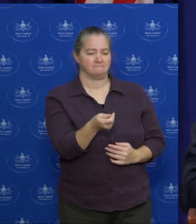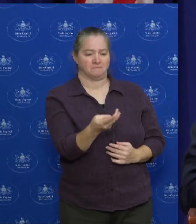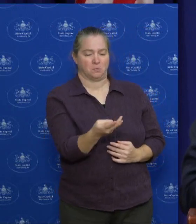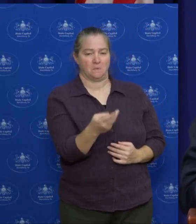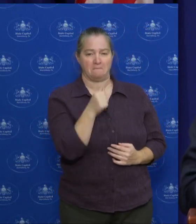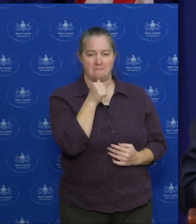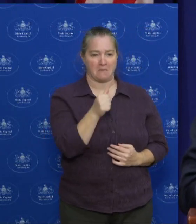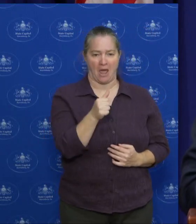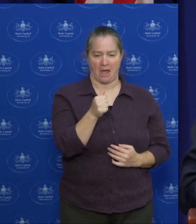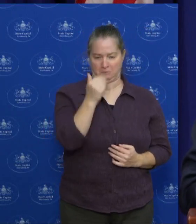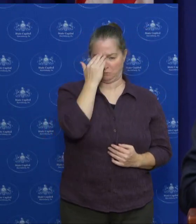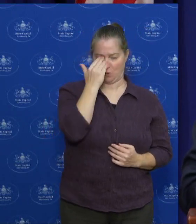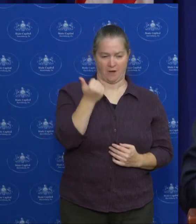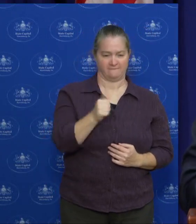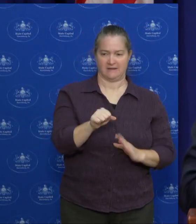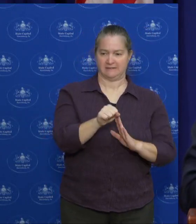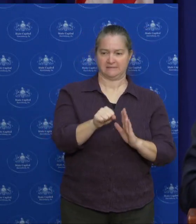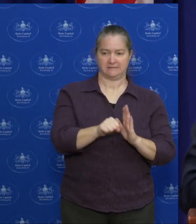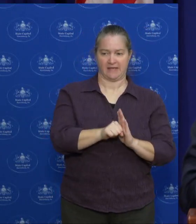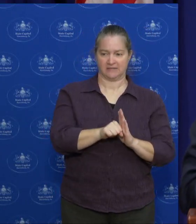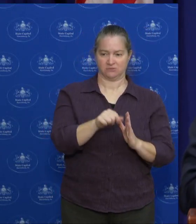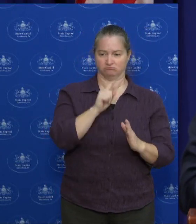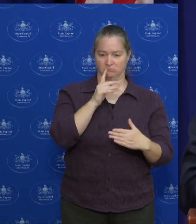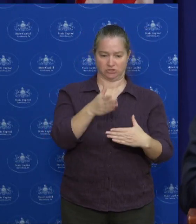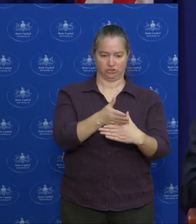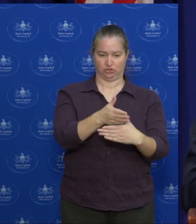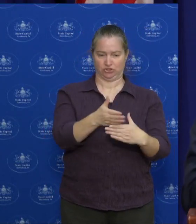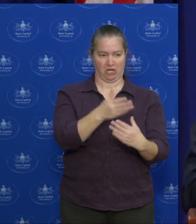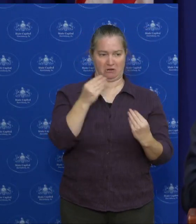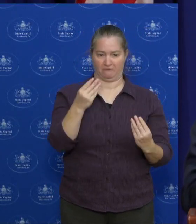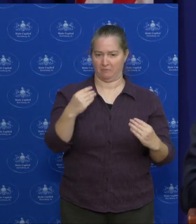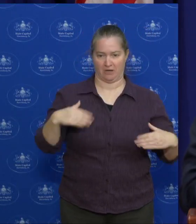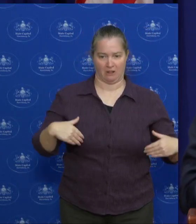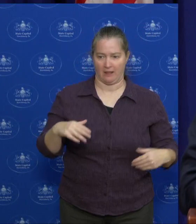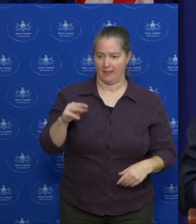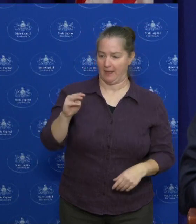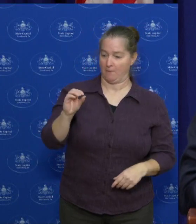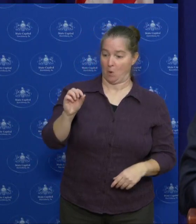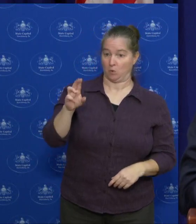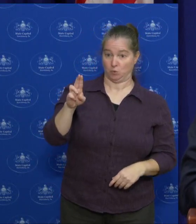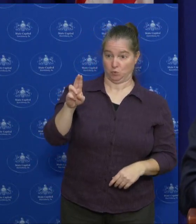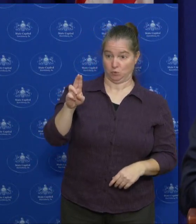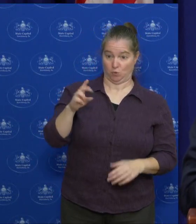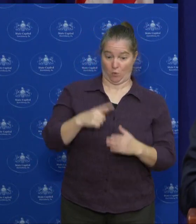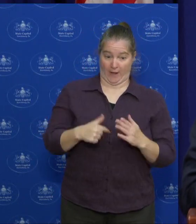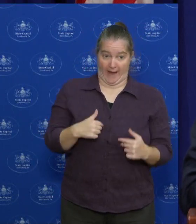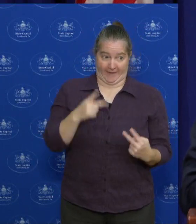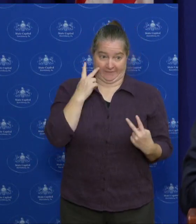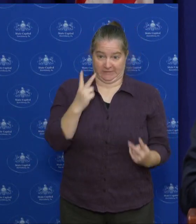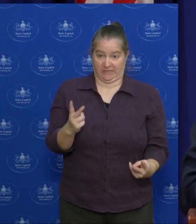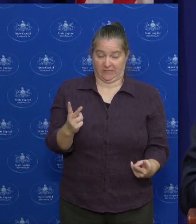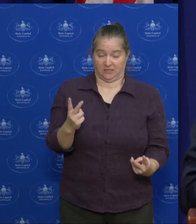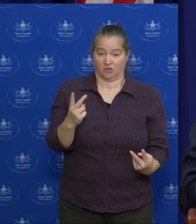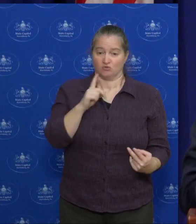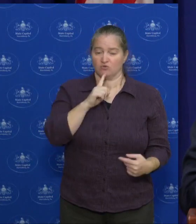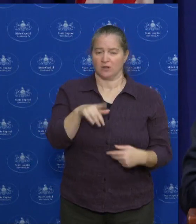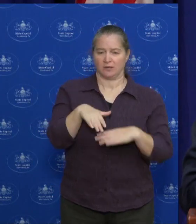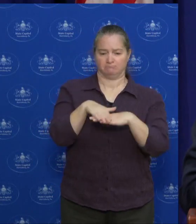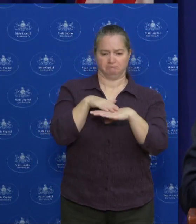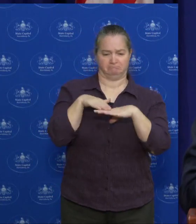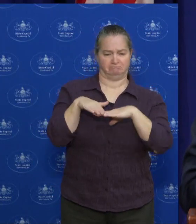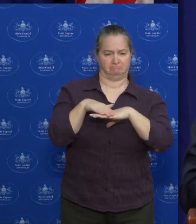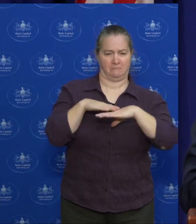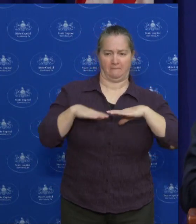even reaching the point of sharing information. The MOUs, at least the ones that I've seen, are really very